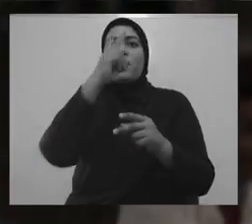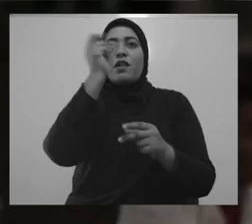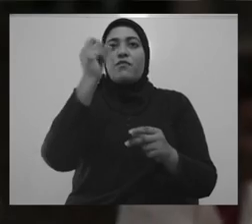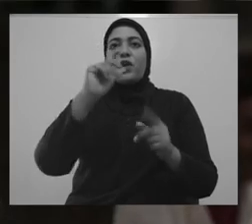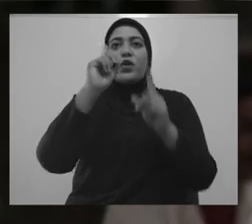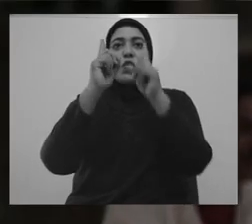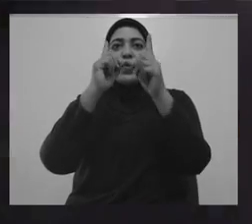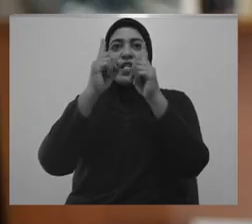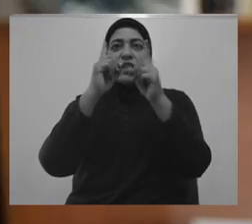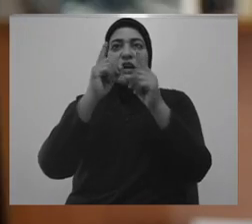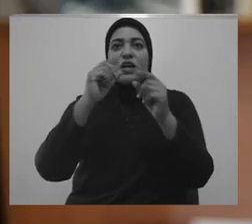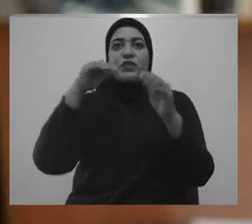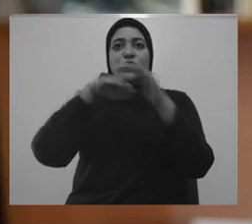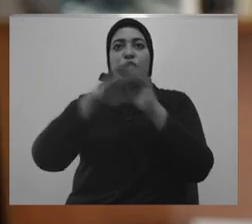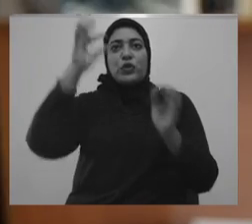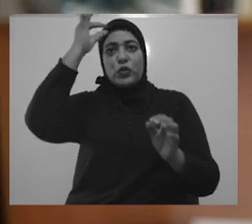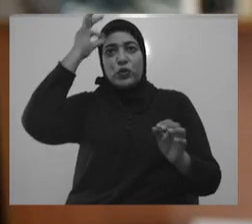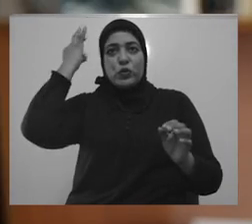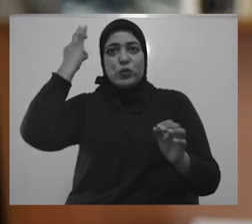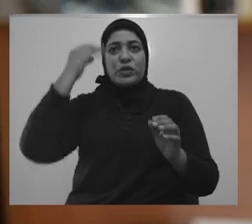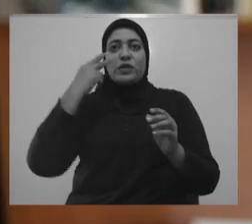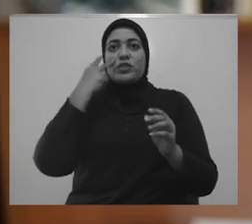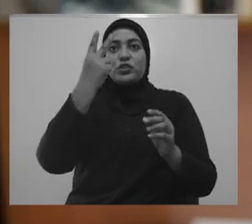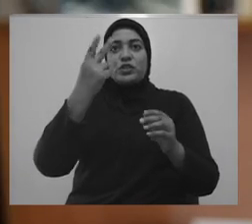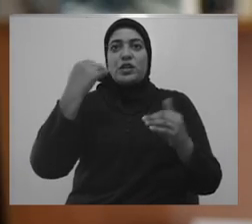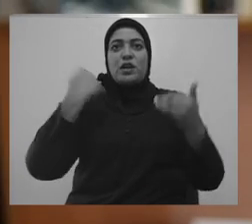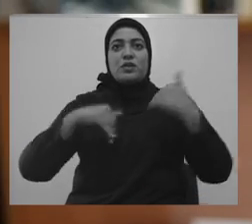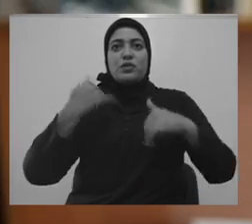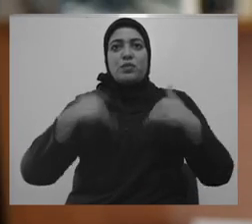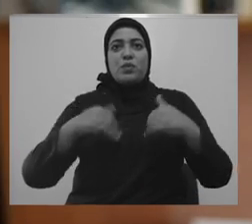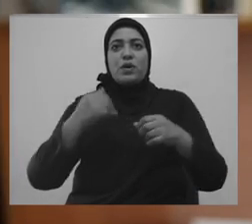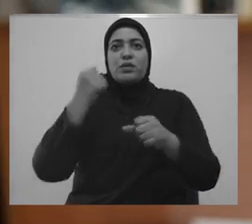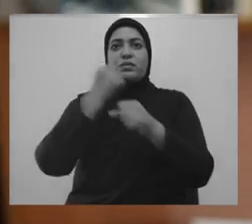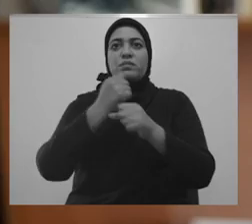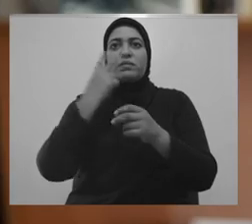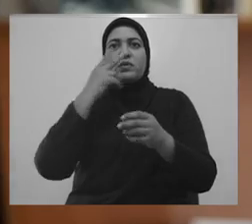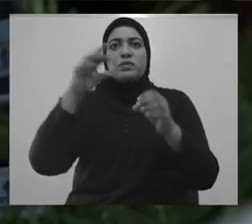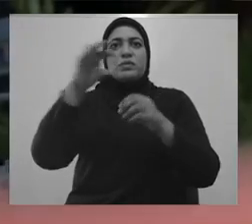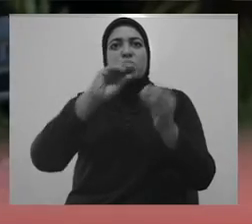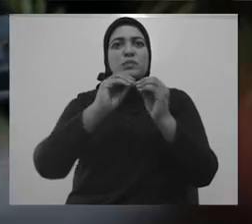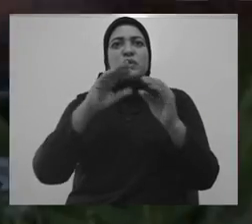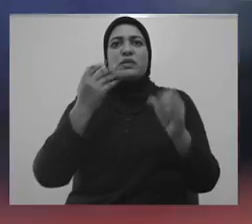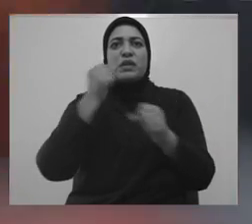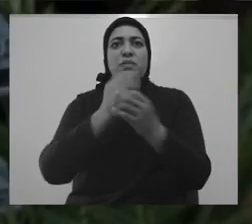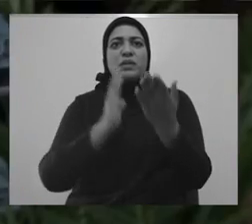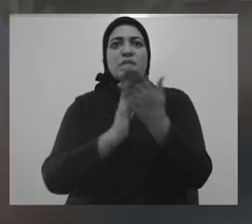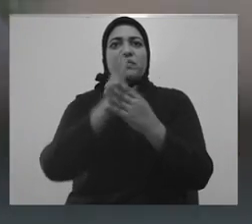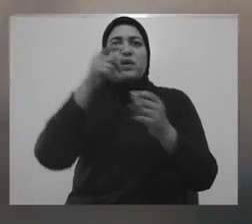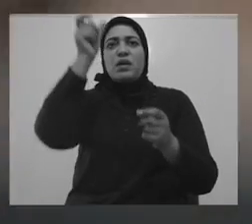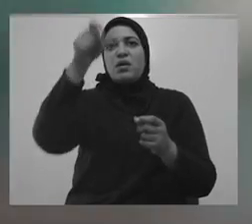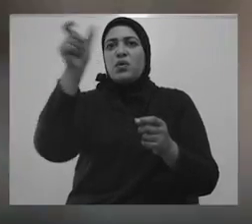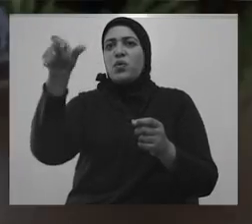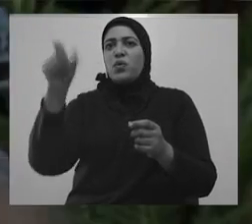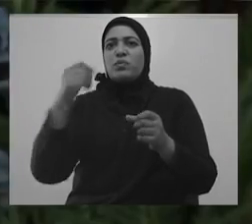Before 2011, in Tunisia, was not a question for the disabled to claim their rights or for the disabled people to